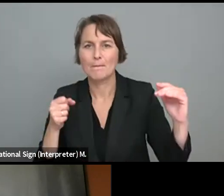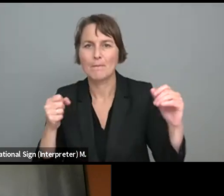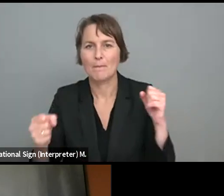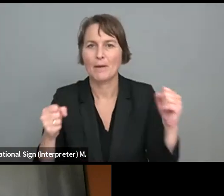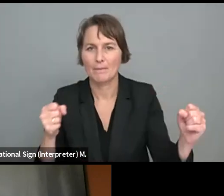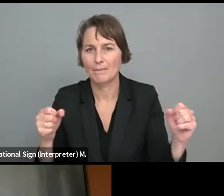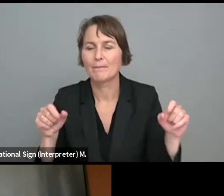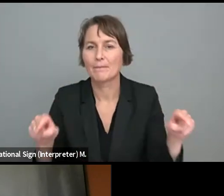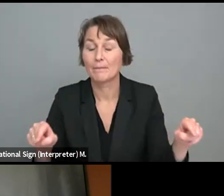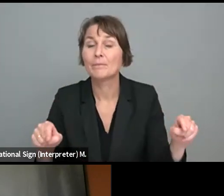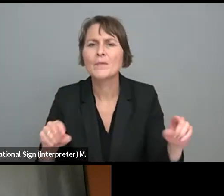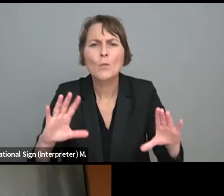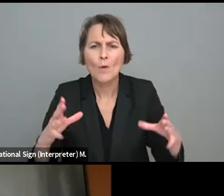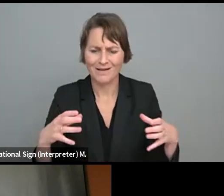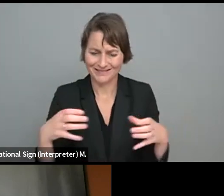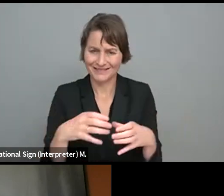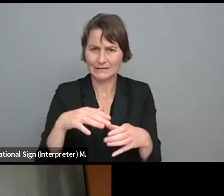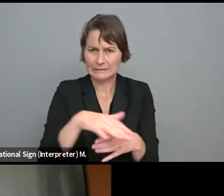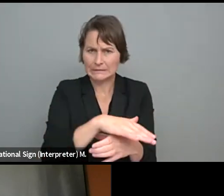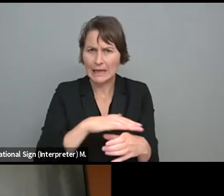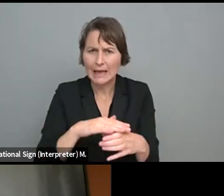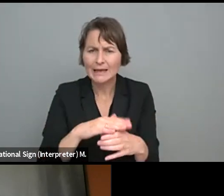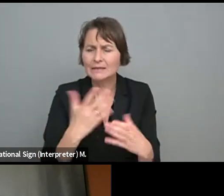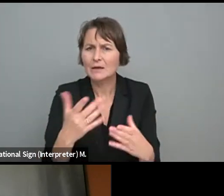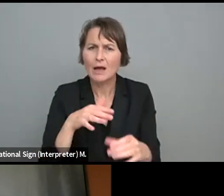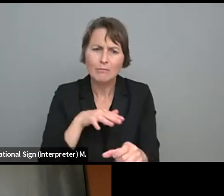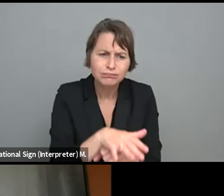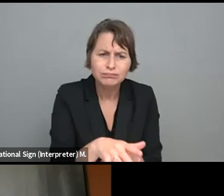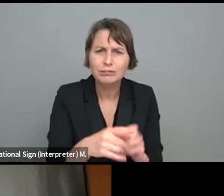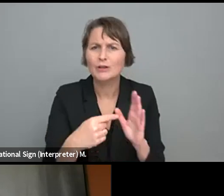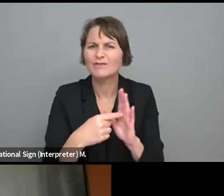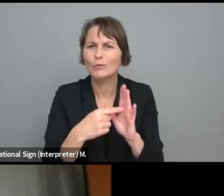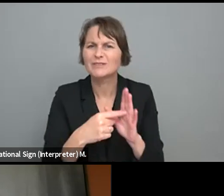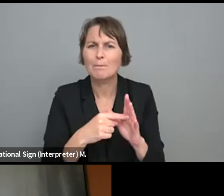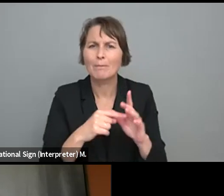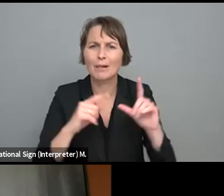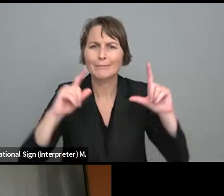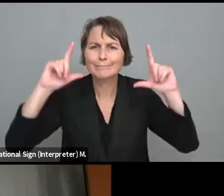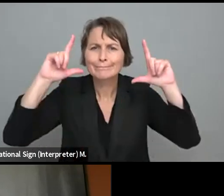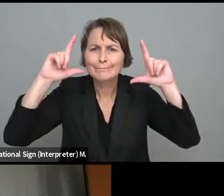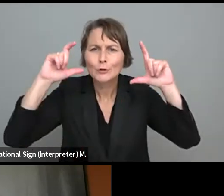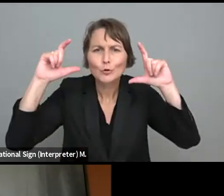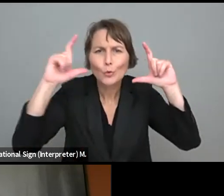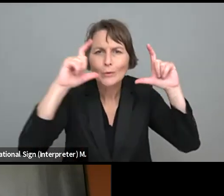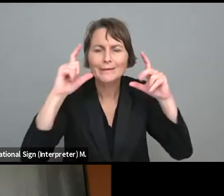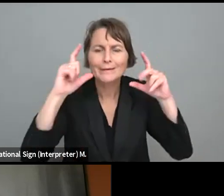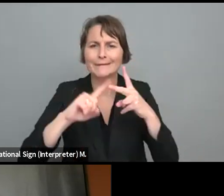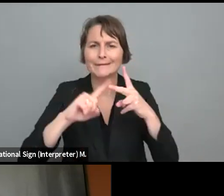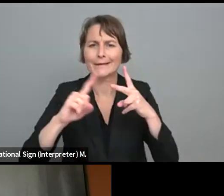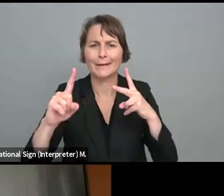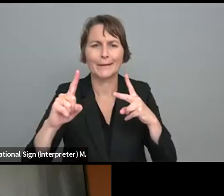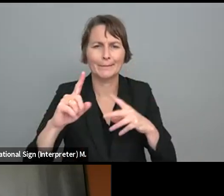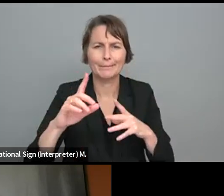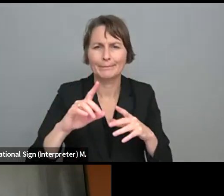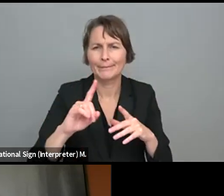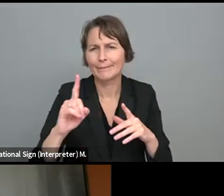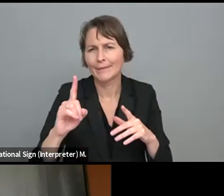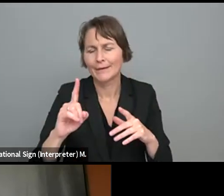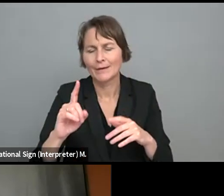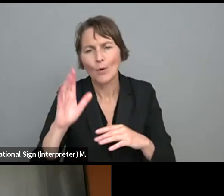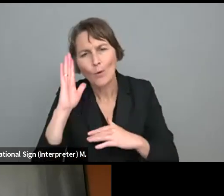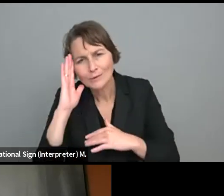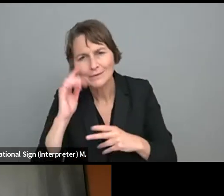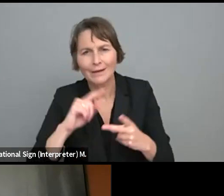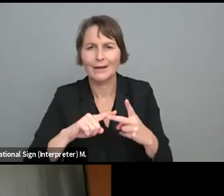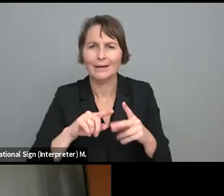most vulnerable to the pandemic, tourism, hospitality, retail, all of these are sectors where women are the majority.